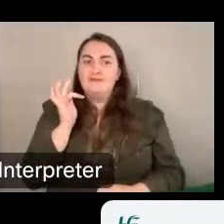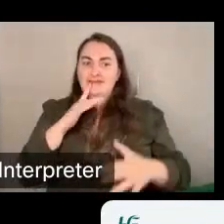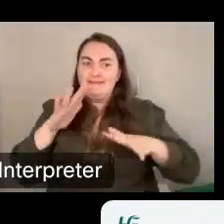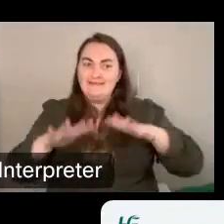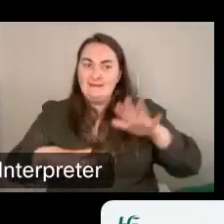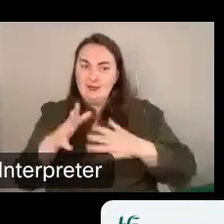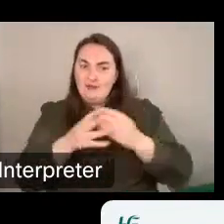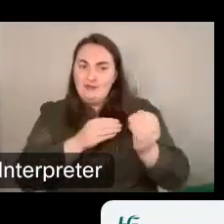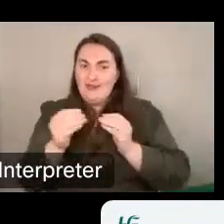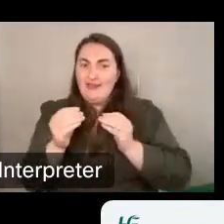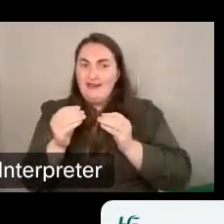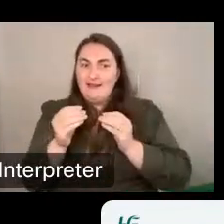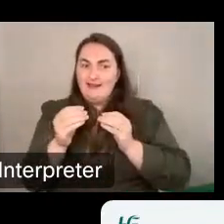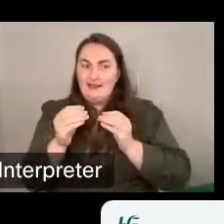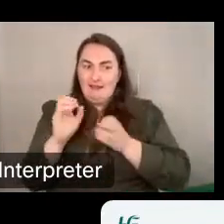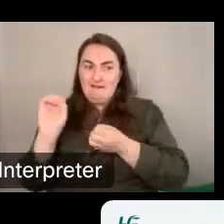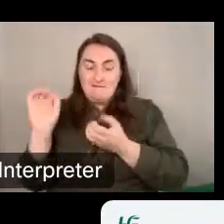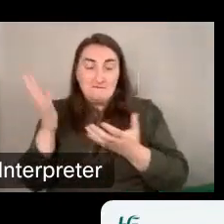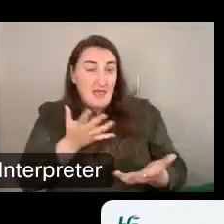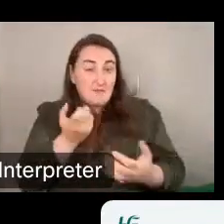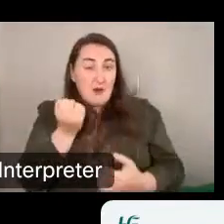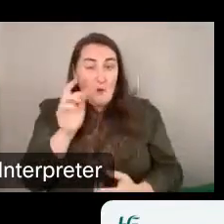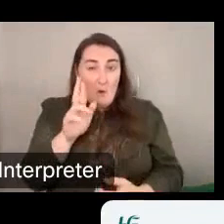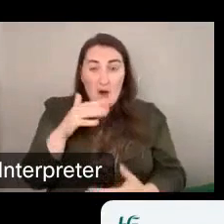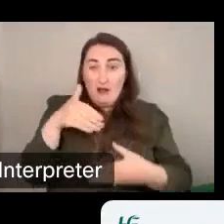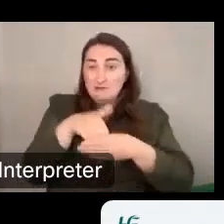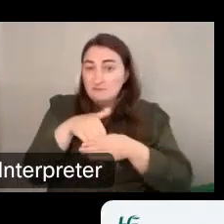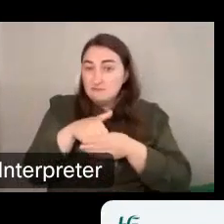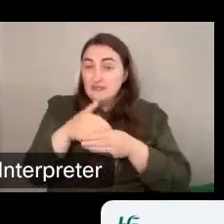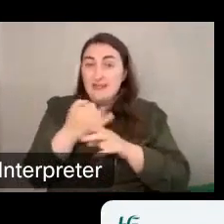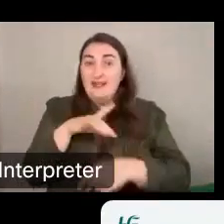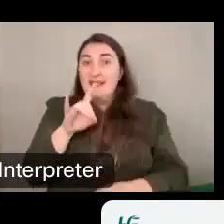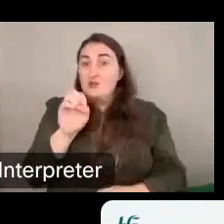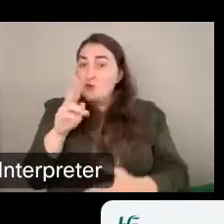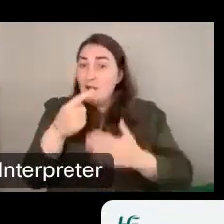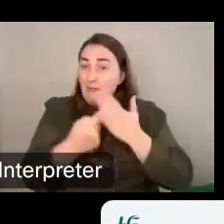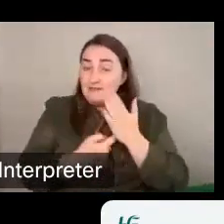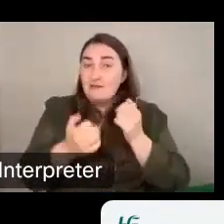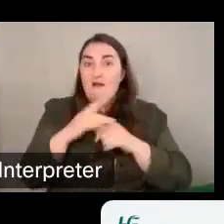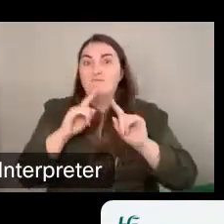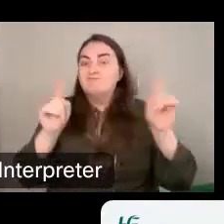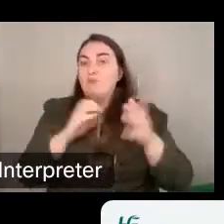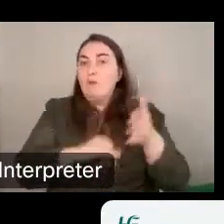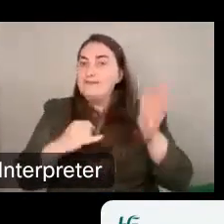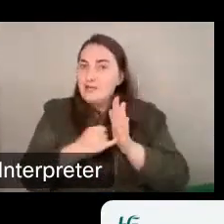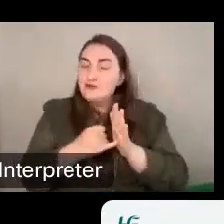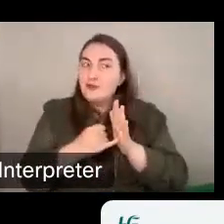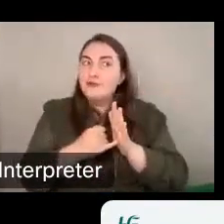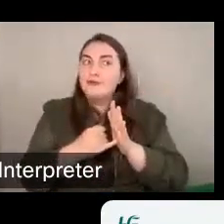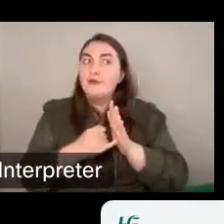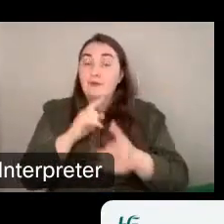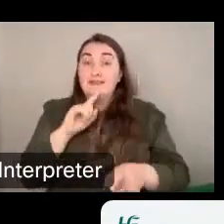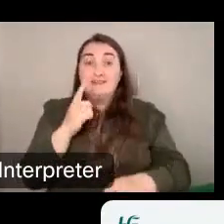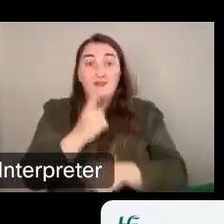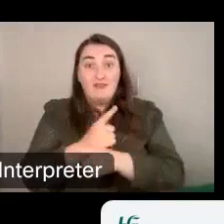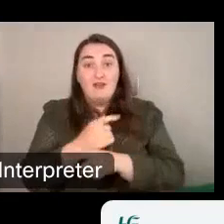is available or contained in HR policies of the various organizations. It is there in some